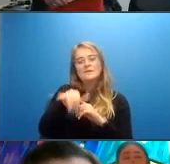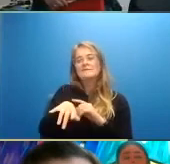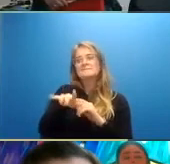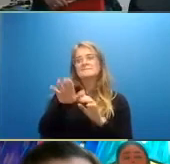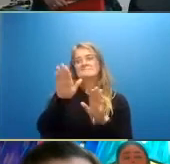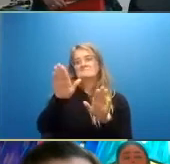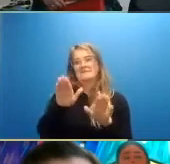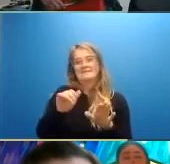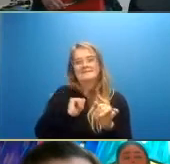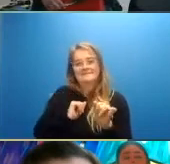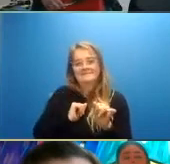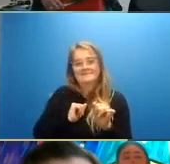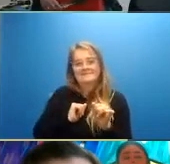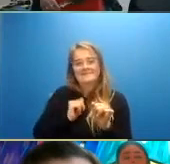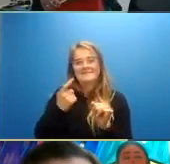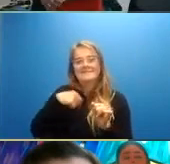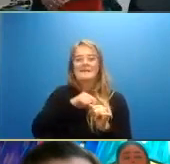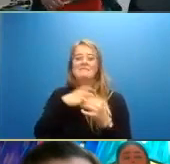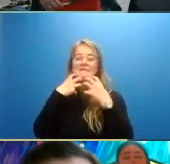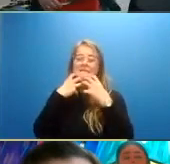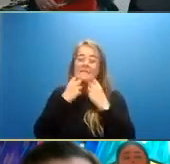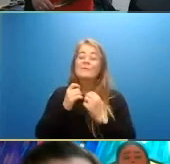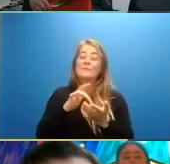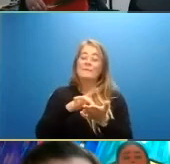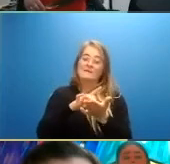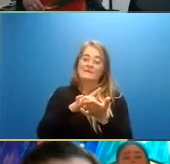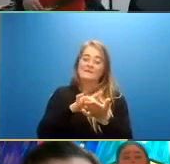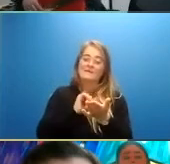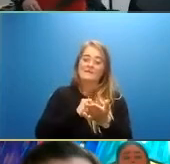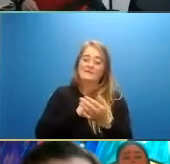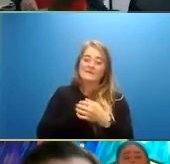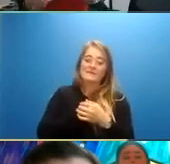amazing, because our sacred medicines of